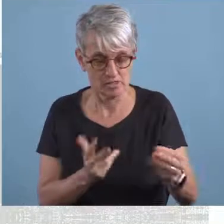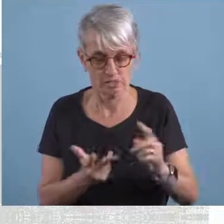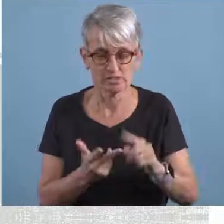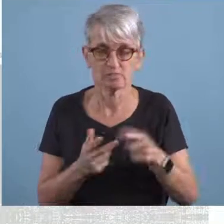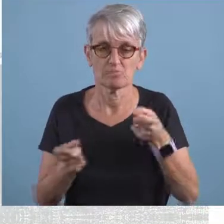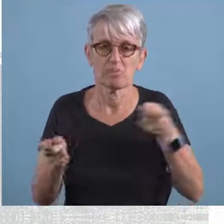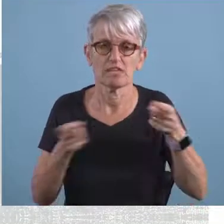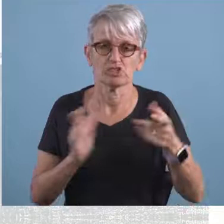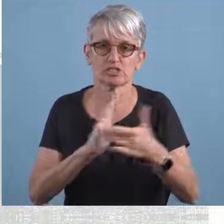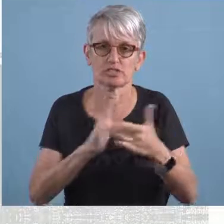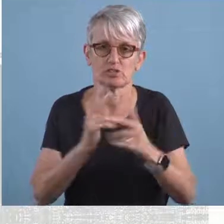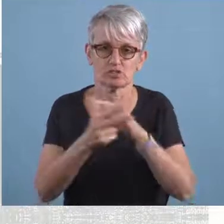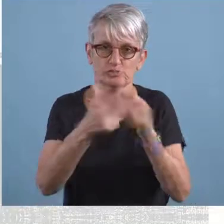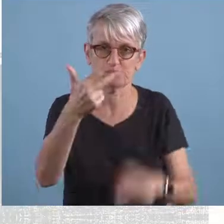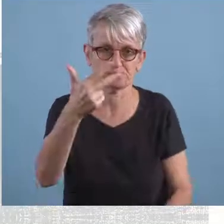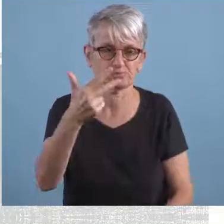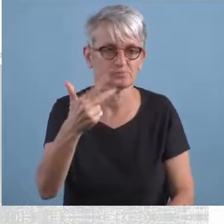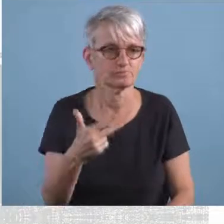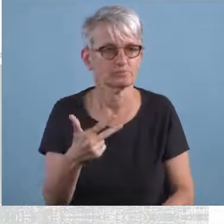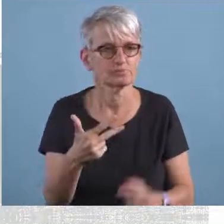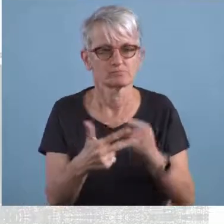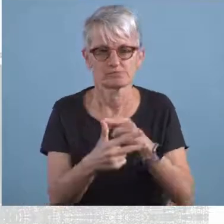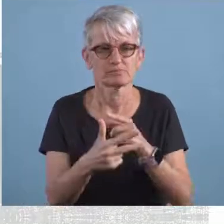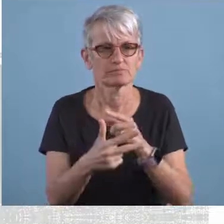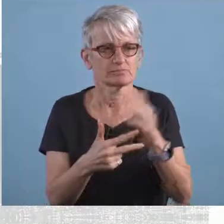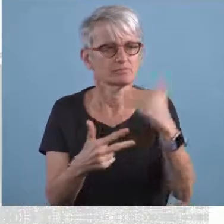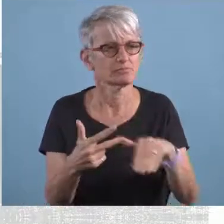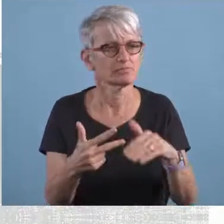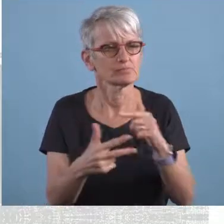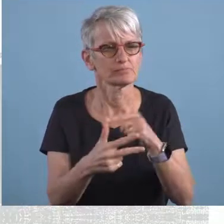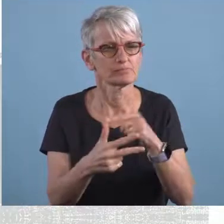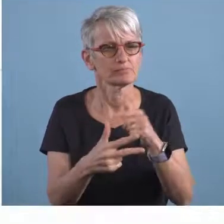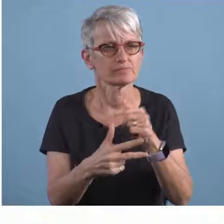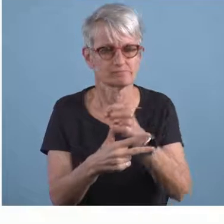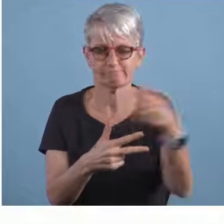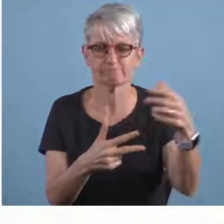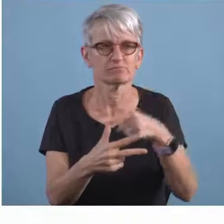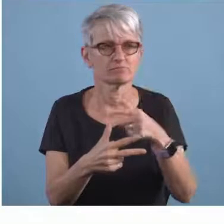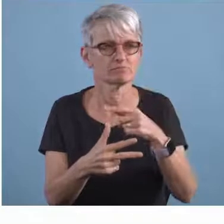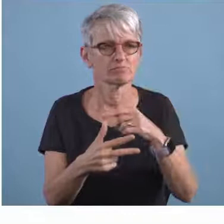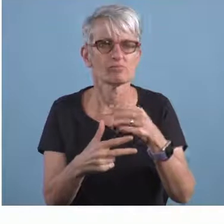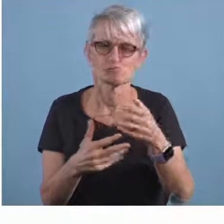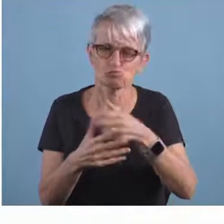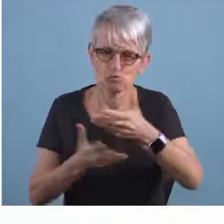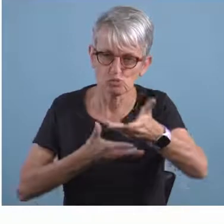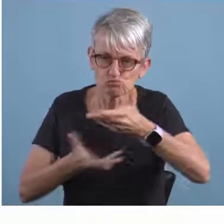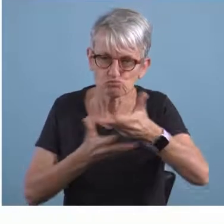technology. Let's look at the next slide, engaging clients, engaging your students.